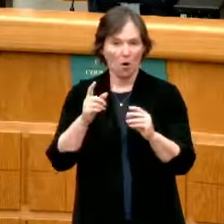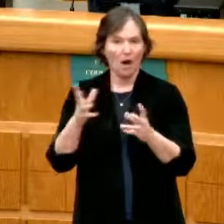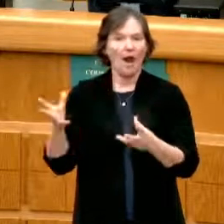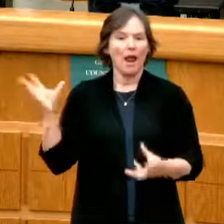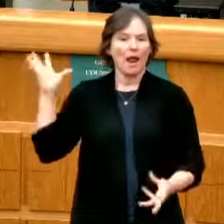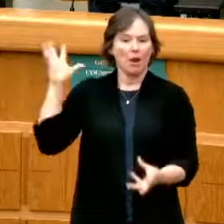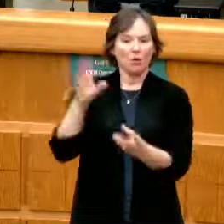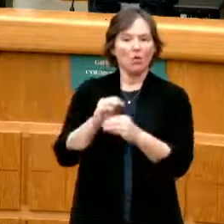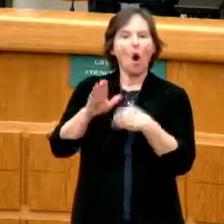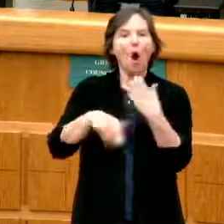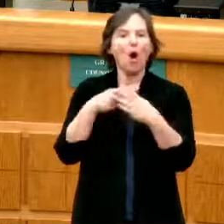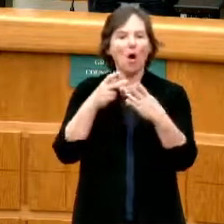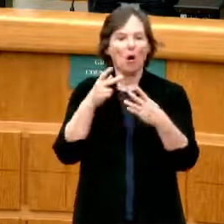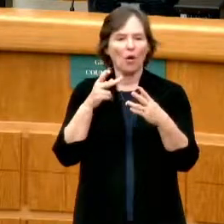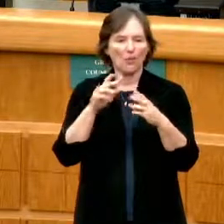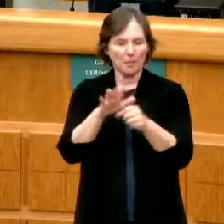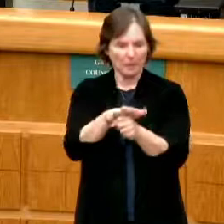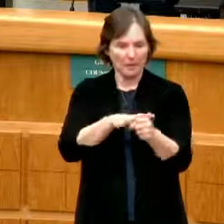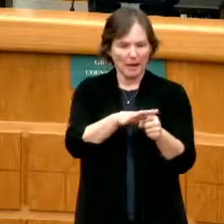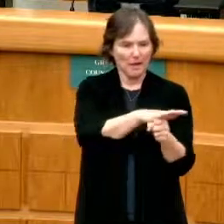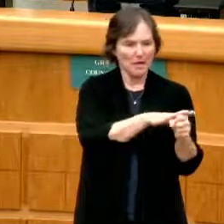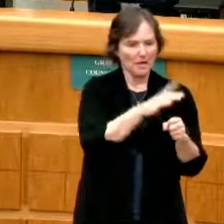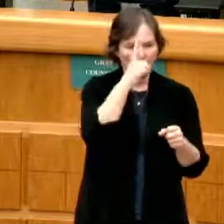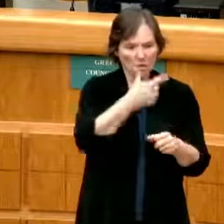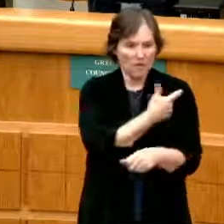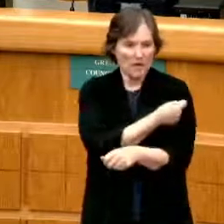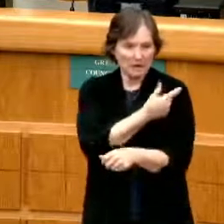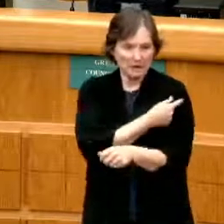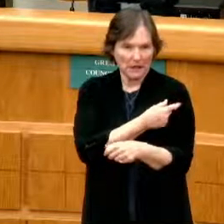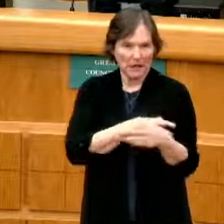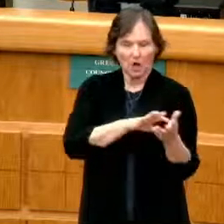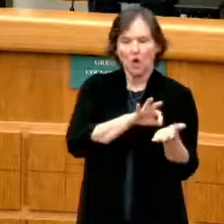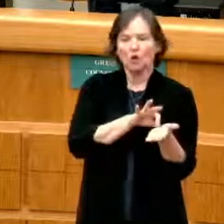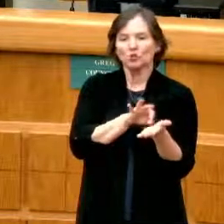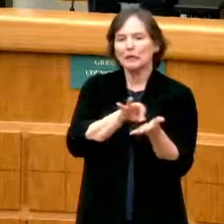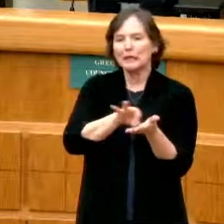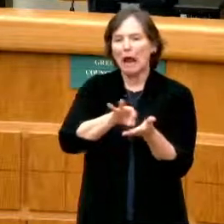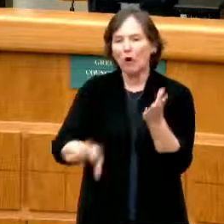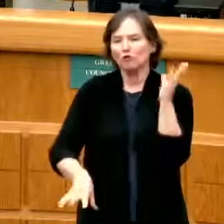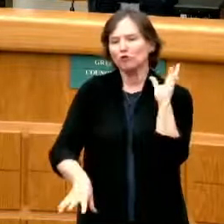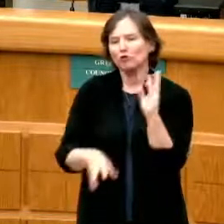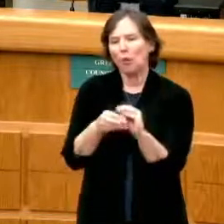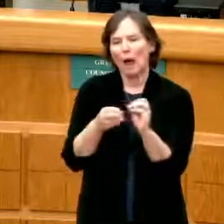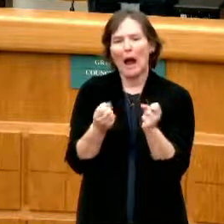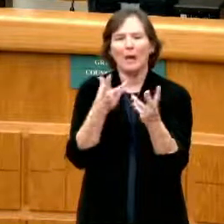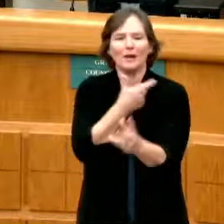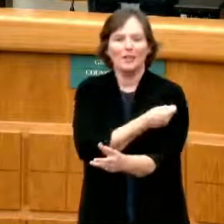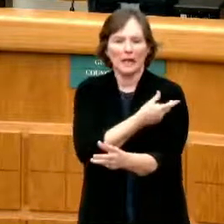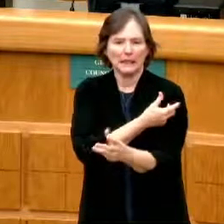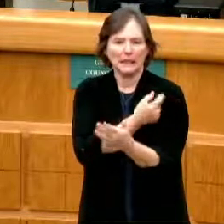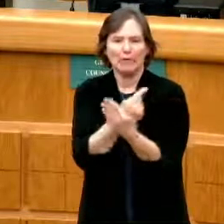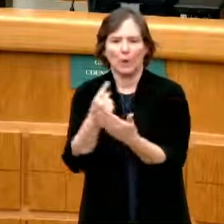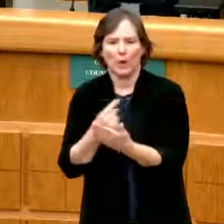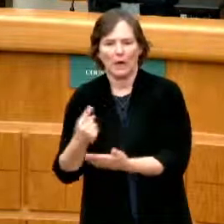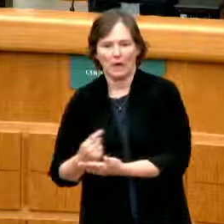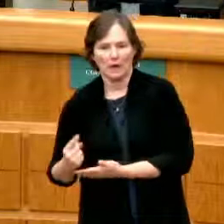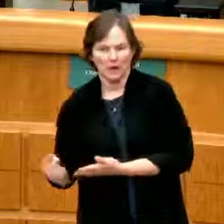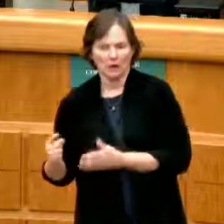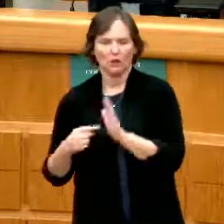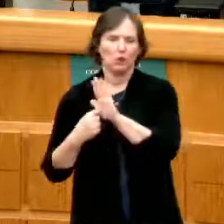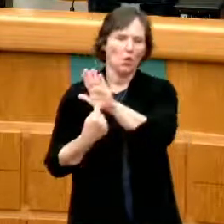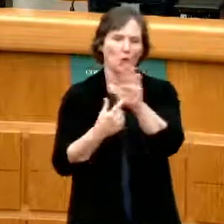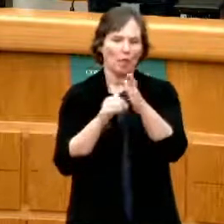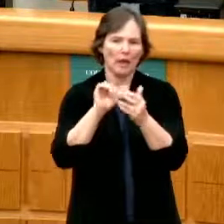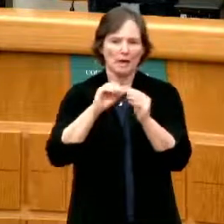As the city manager mentioned yesterday, the health district has held 8 vaccine drives in 30 days and has successfully